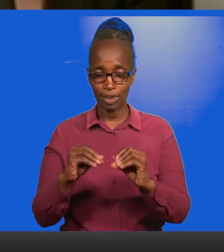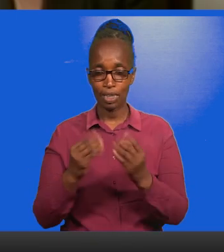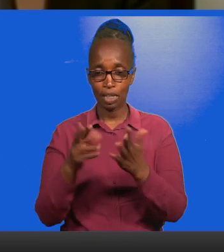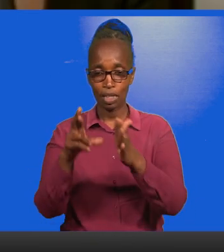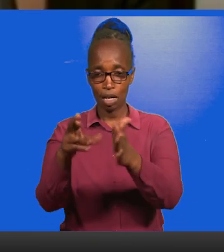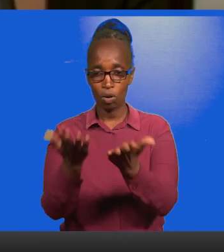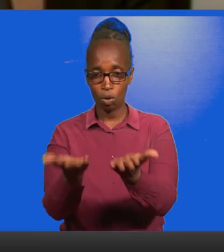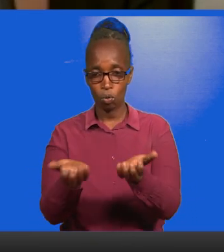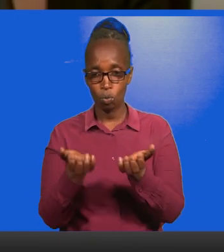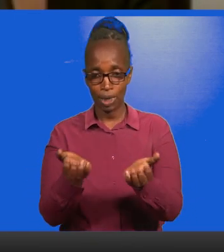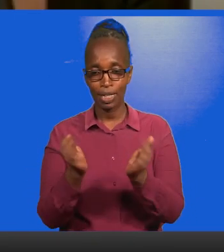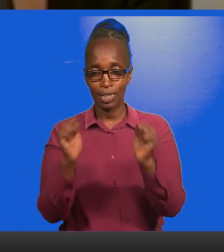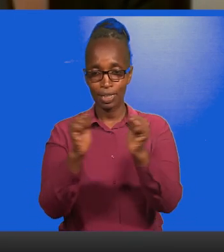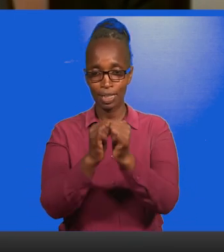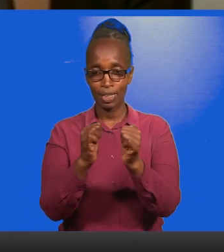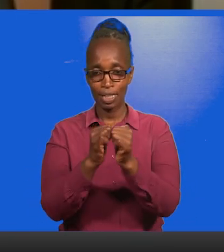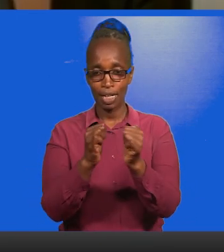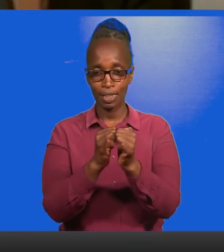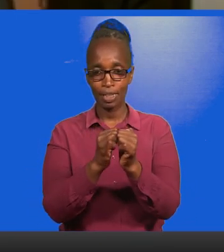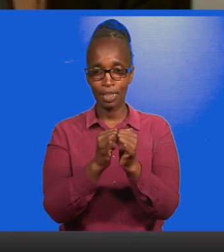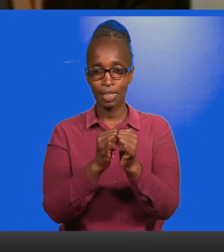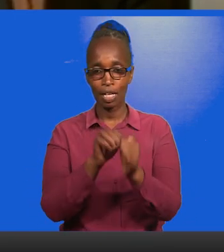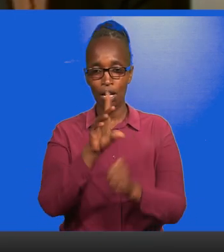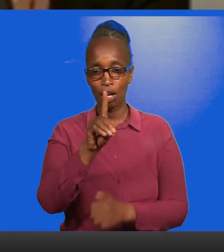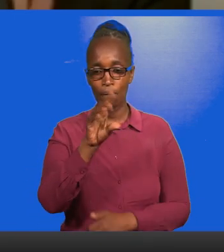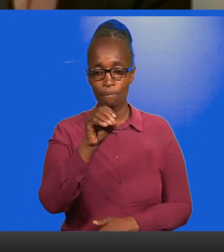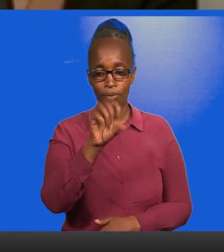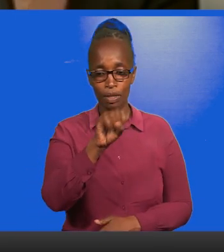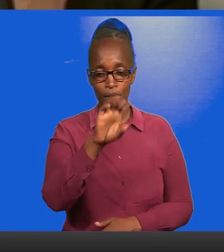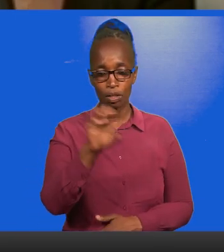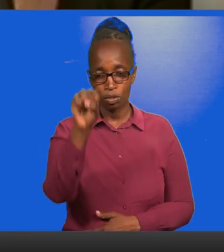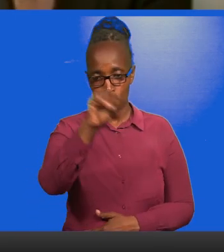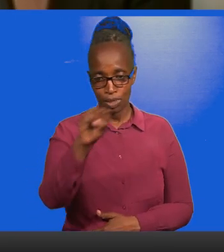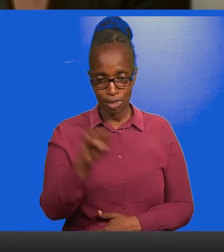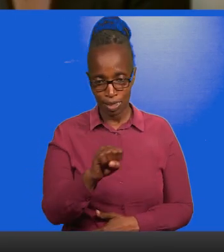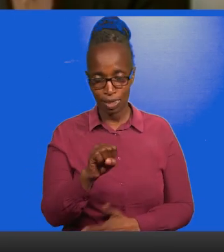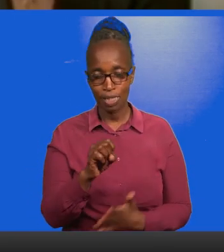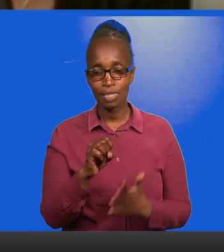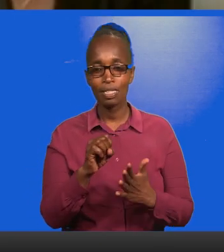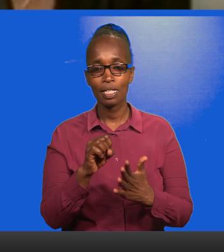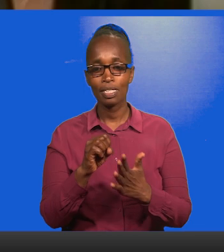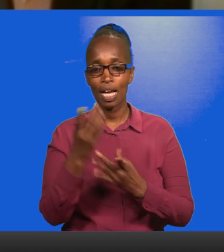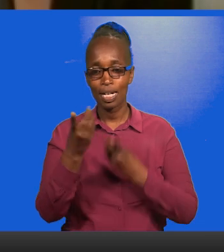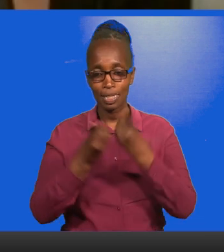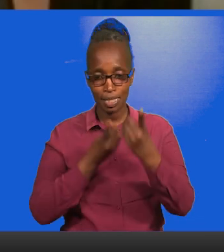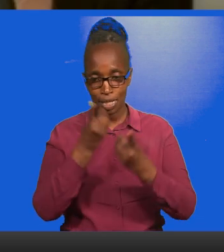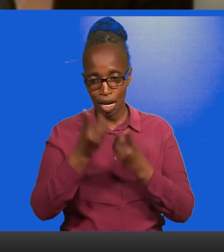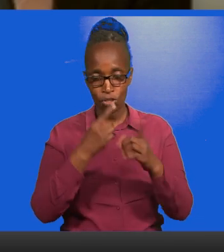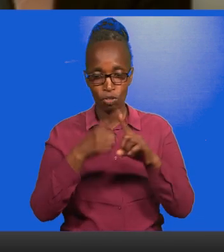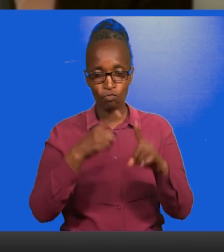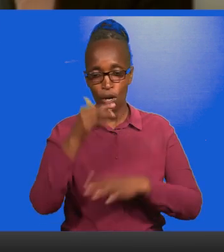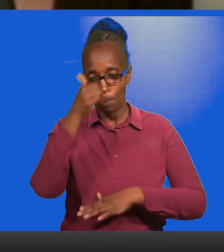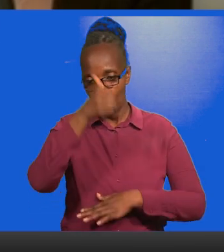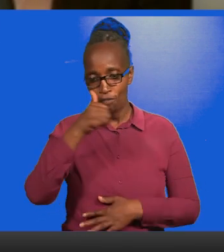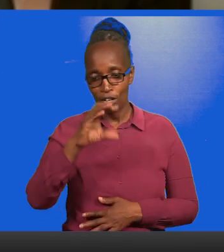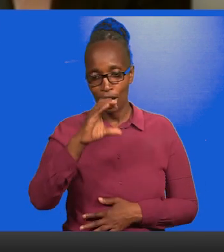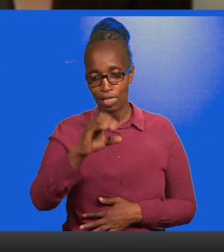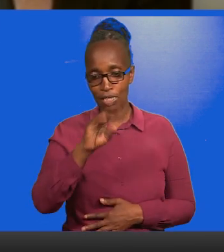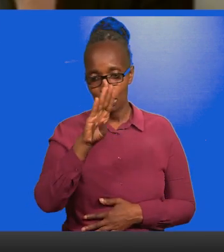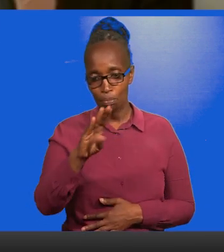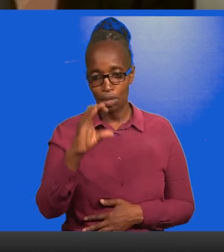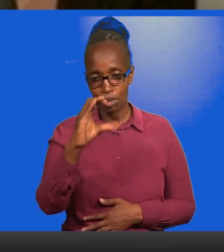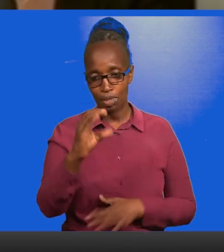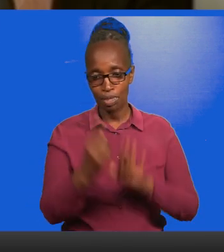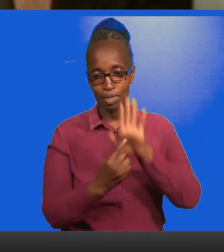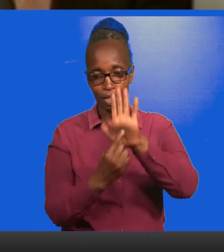subcontinent requires 10 million doses of uh the empo vaccine discussions from the Africa